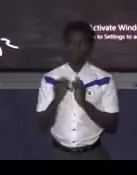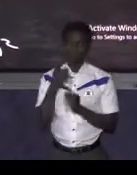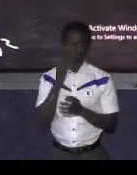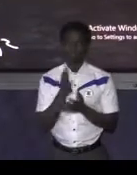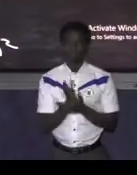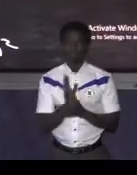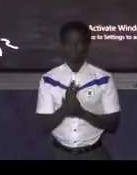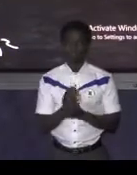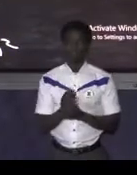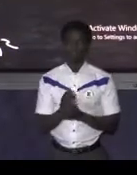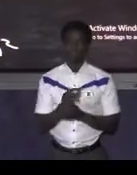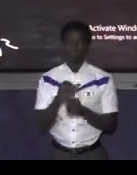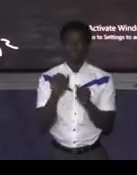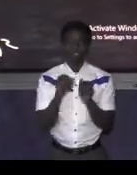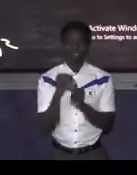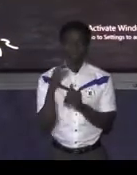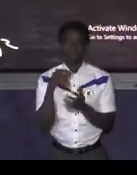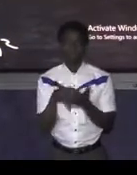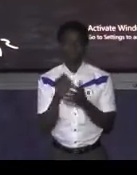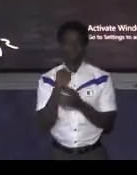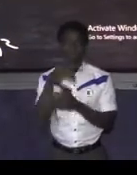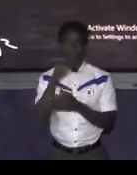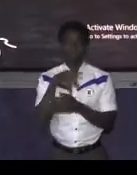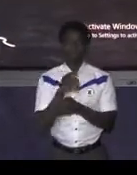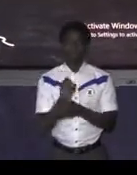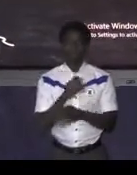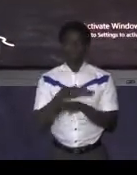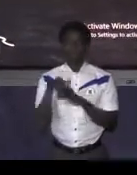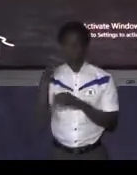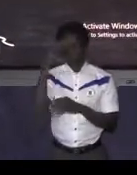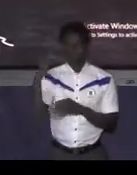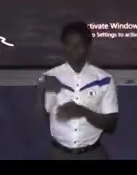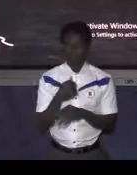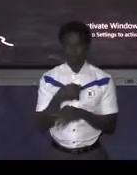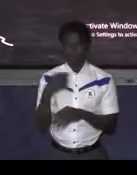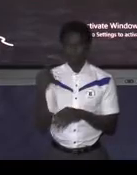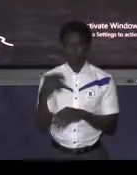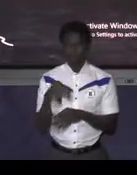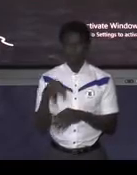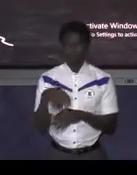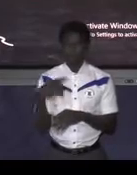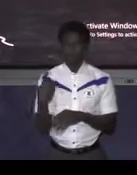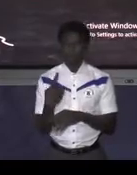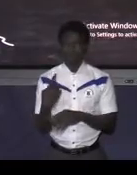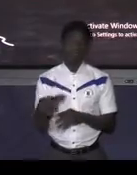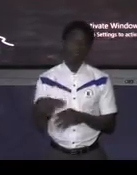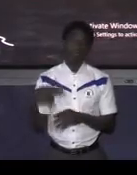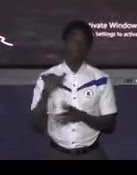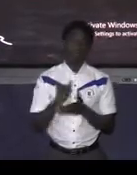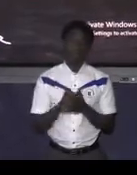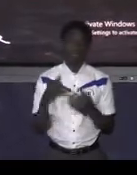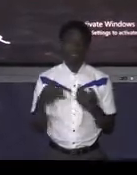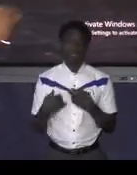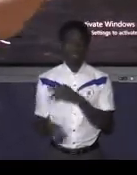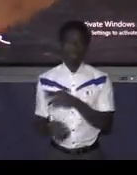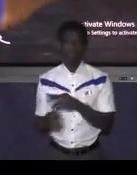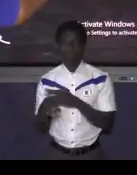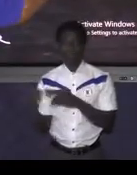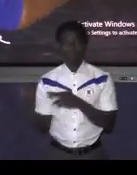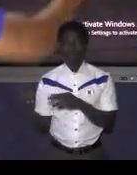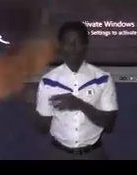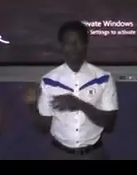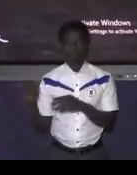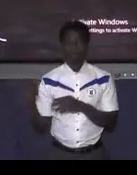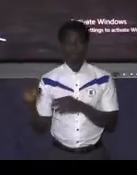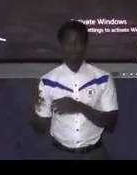a tick. The area of this parallelogram, don't forget, we only need the perpendicular height, the one that has the right angle, and in this case,